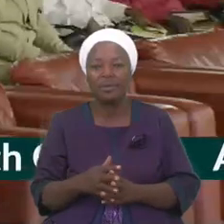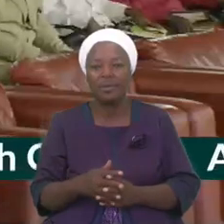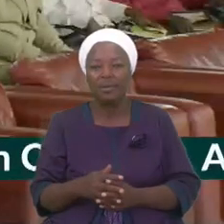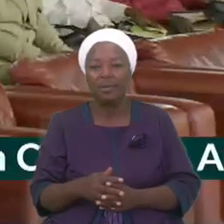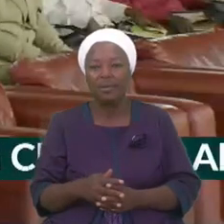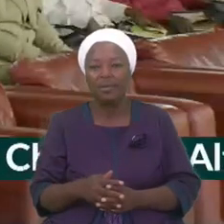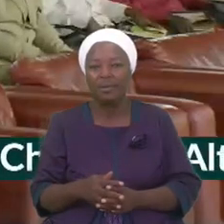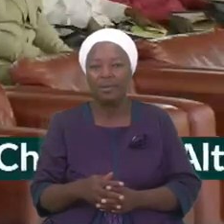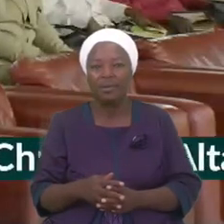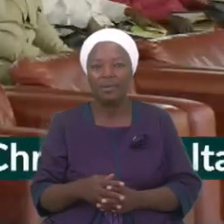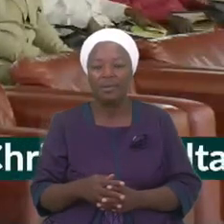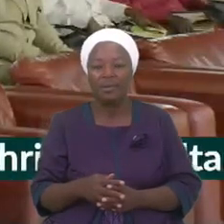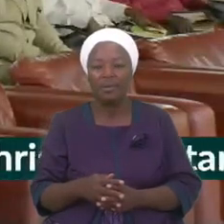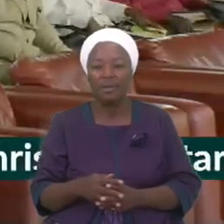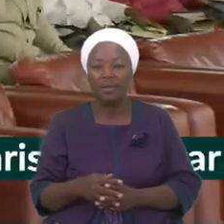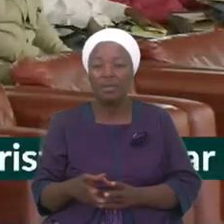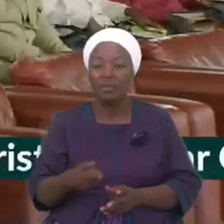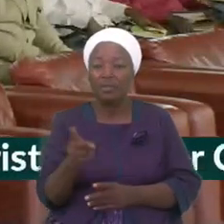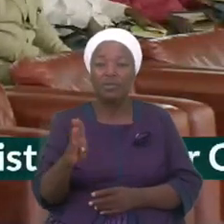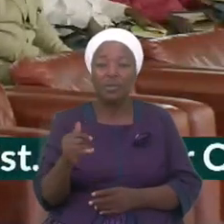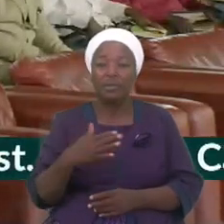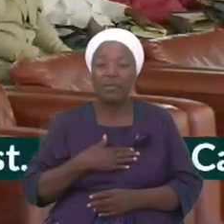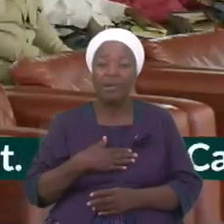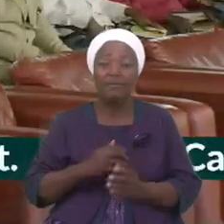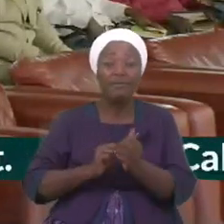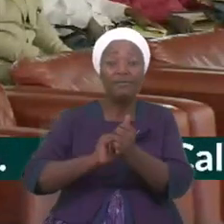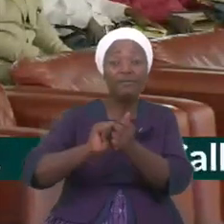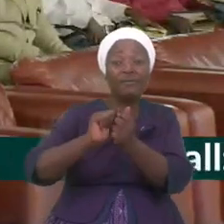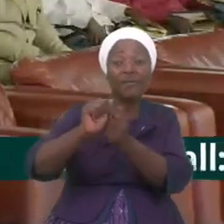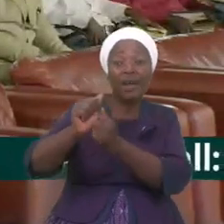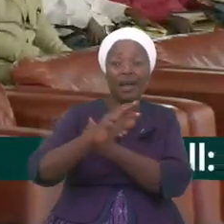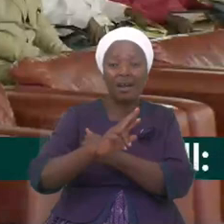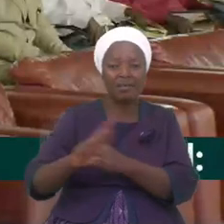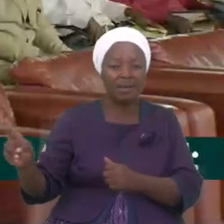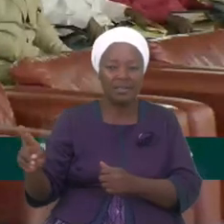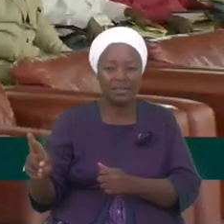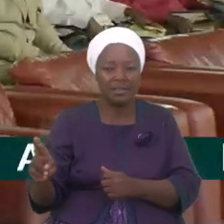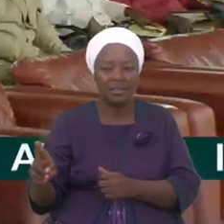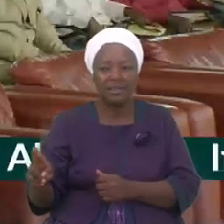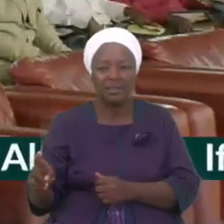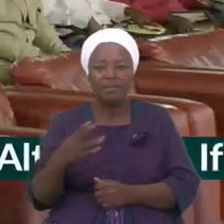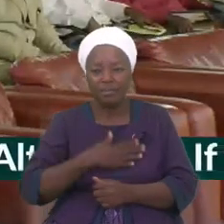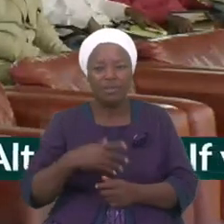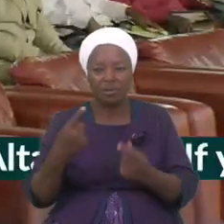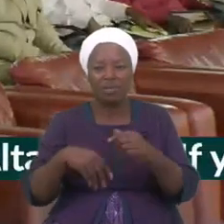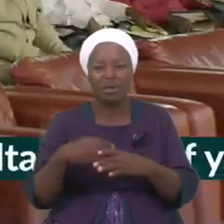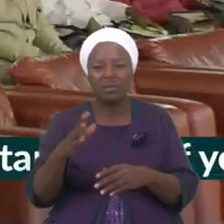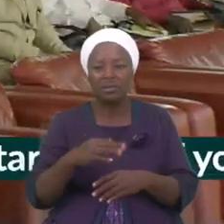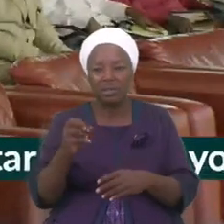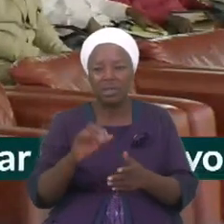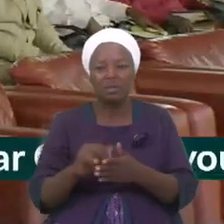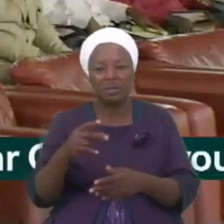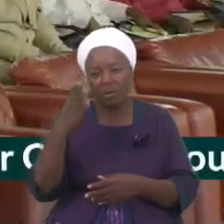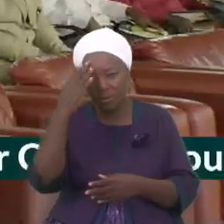Those by my extreme right, you can just, I may not be able to see you far end. Please, can you come out if you are